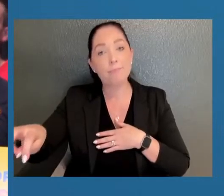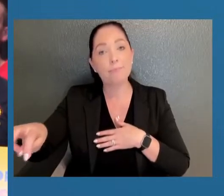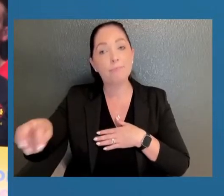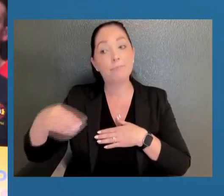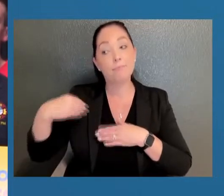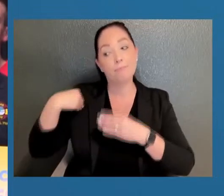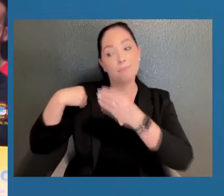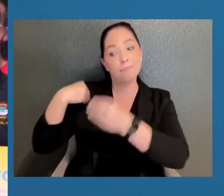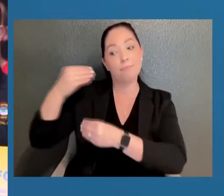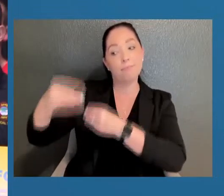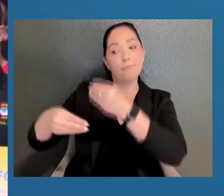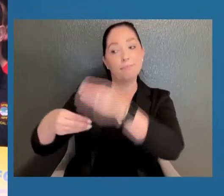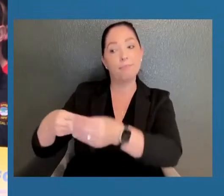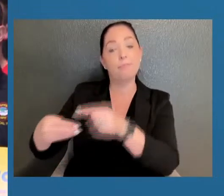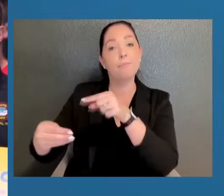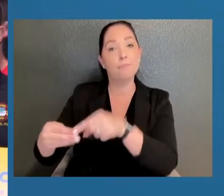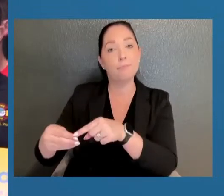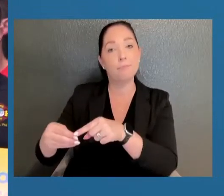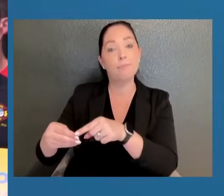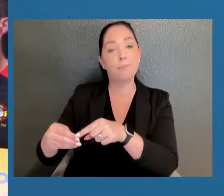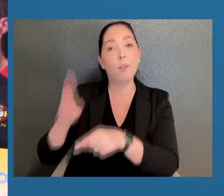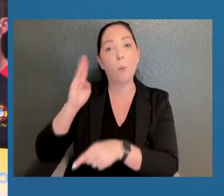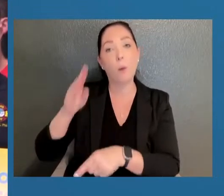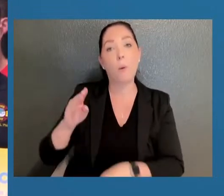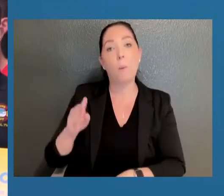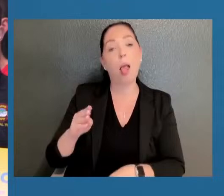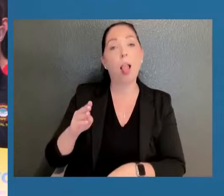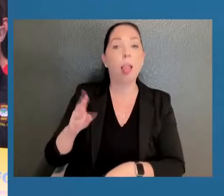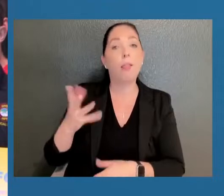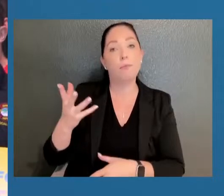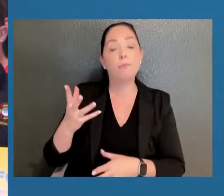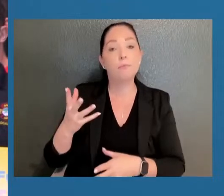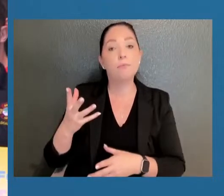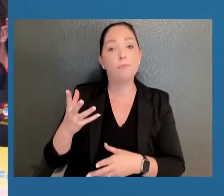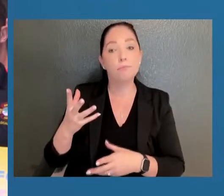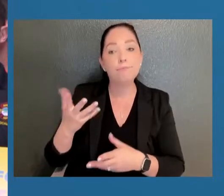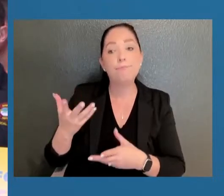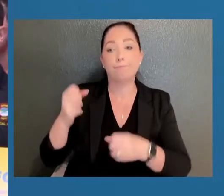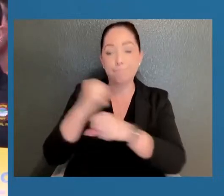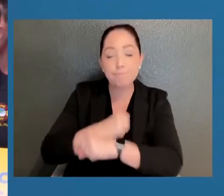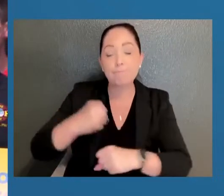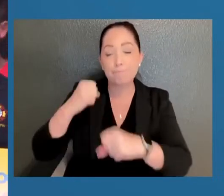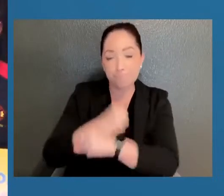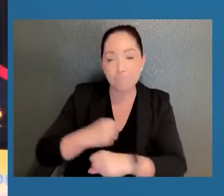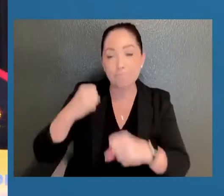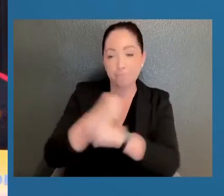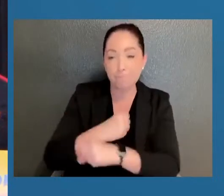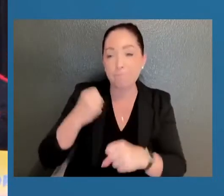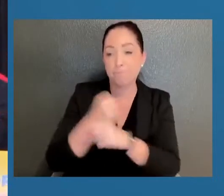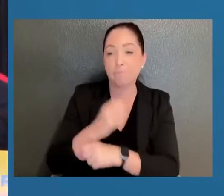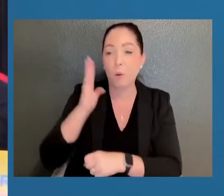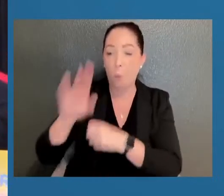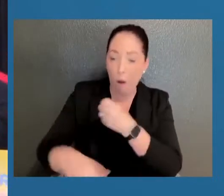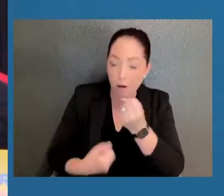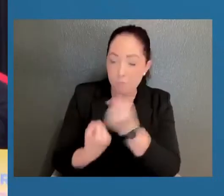generation, we're going to kick butt and take names, but we're going to leave you something like somebody left us something. Thank you.